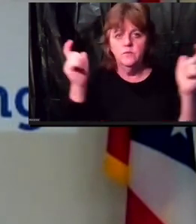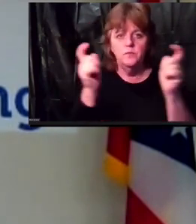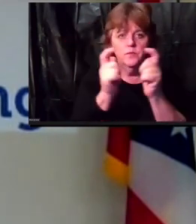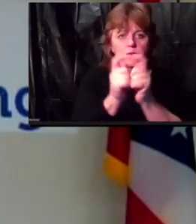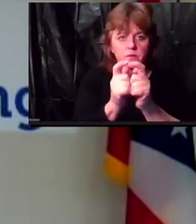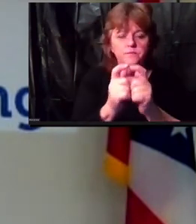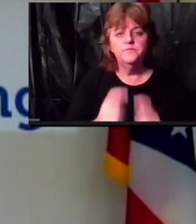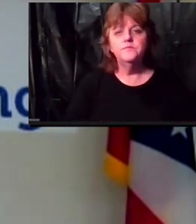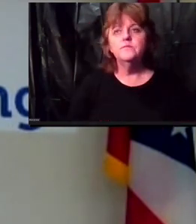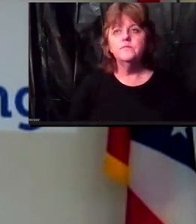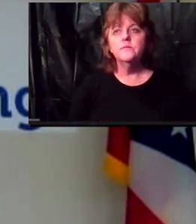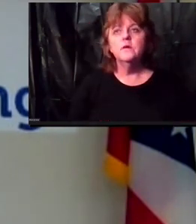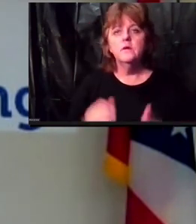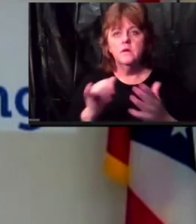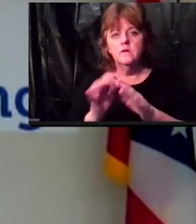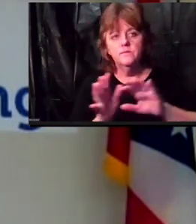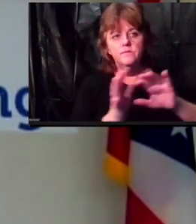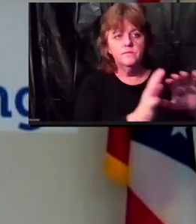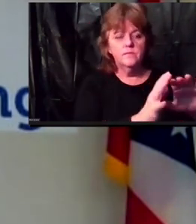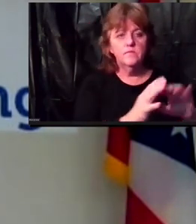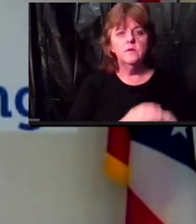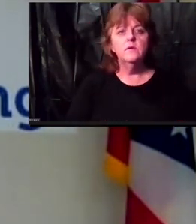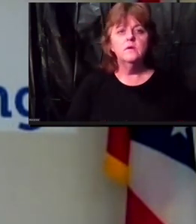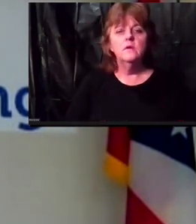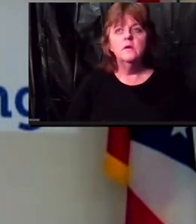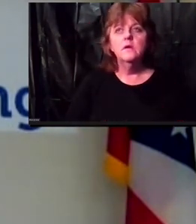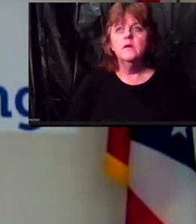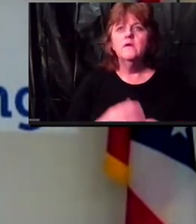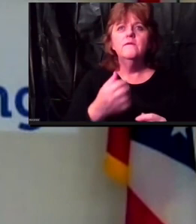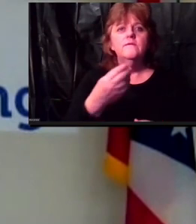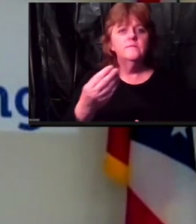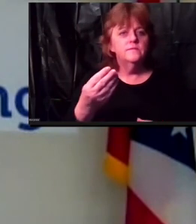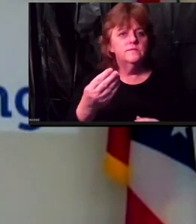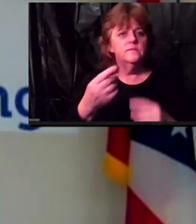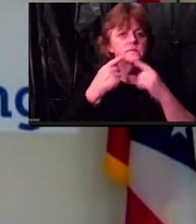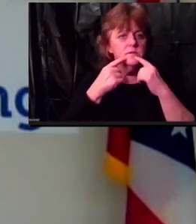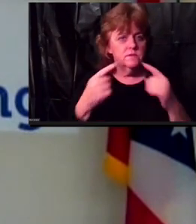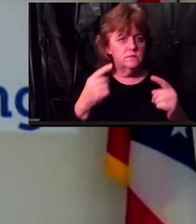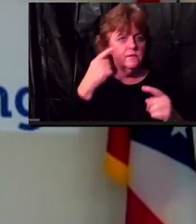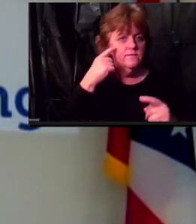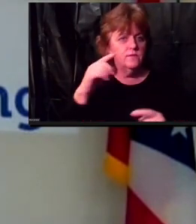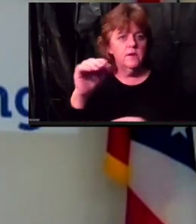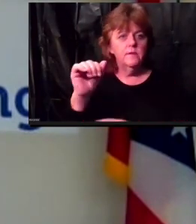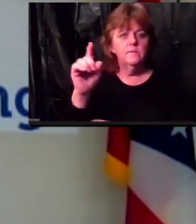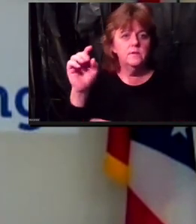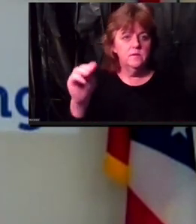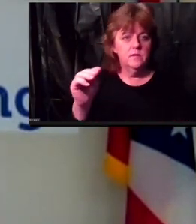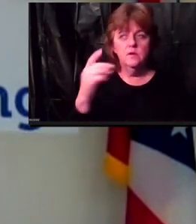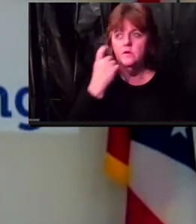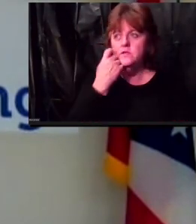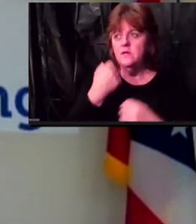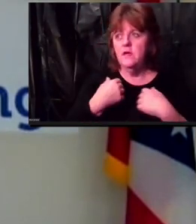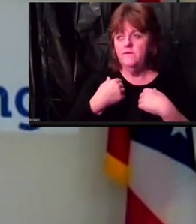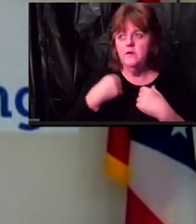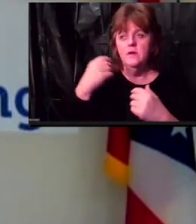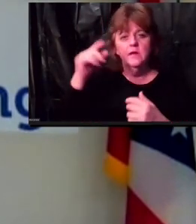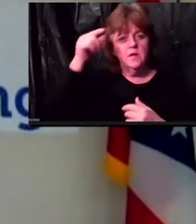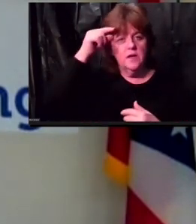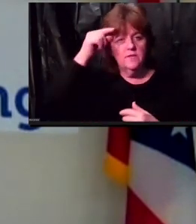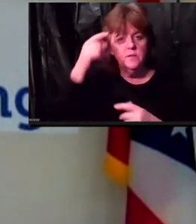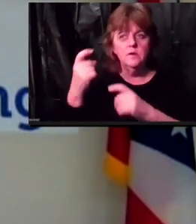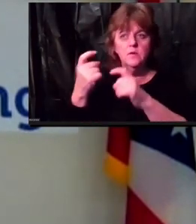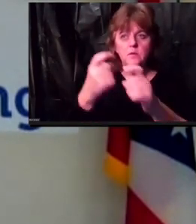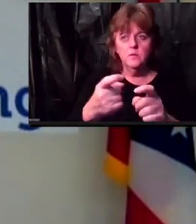All right, that's on curfew and protocol. I've got a few administrative announcements. We have released a grant opportunity for